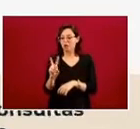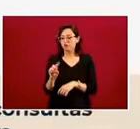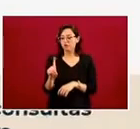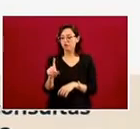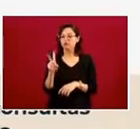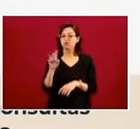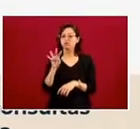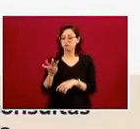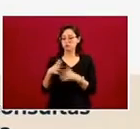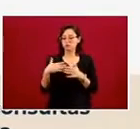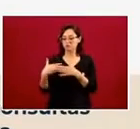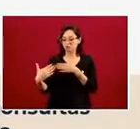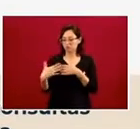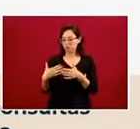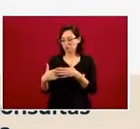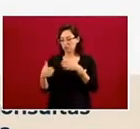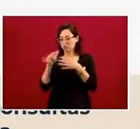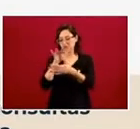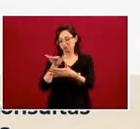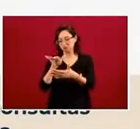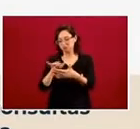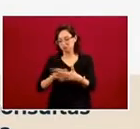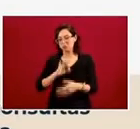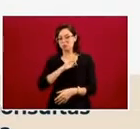can also access the newest